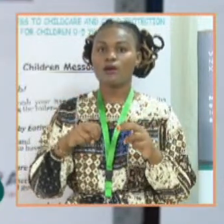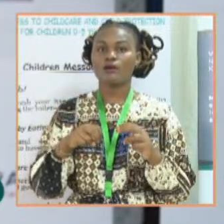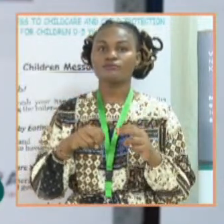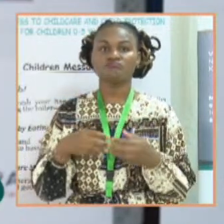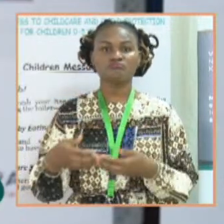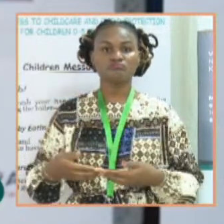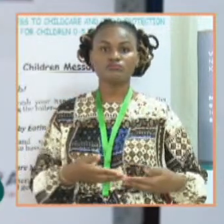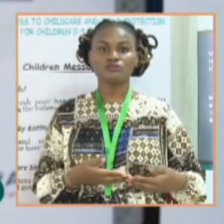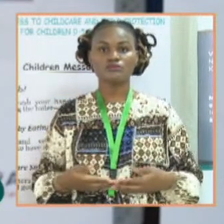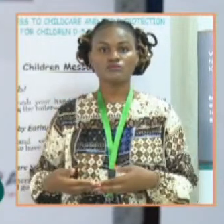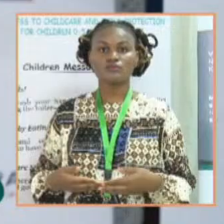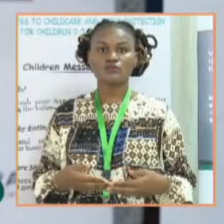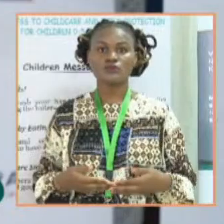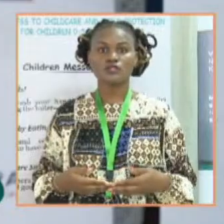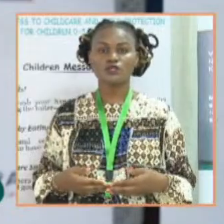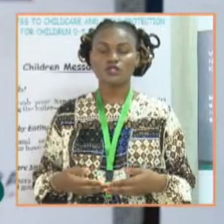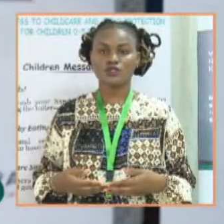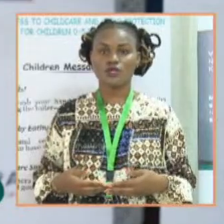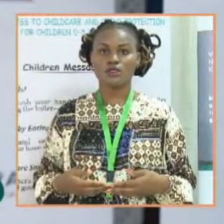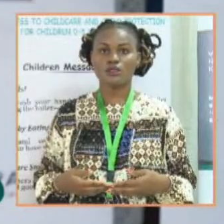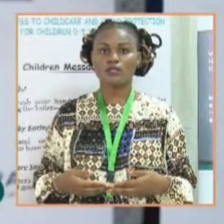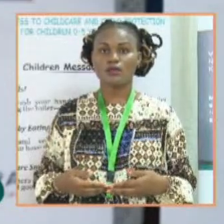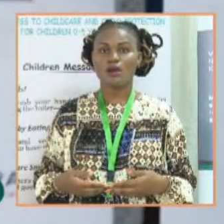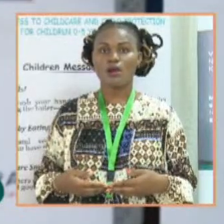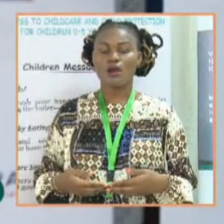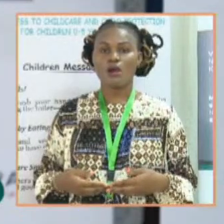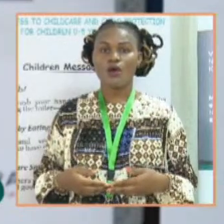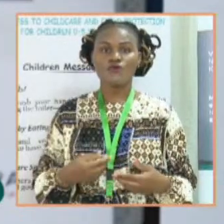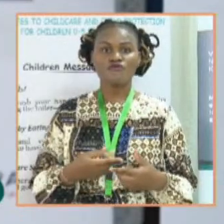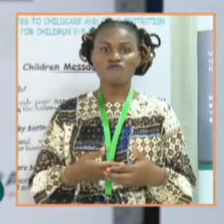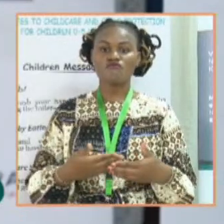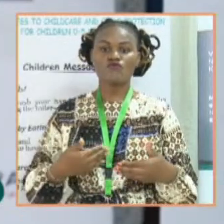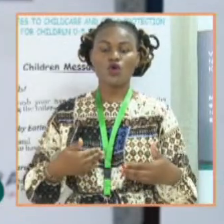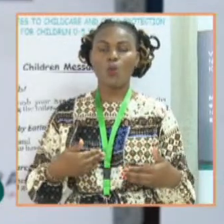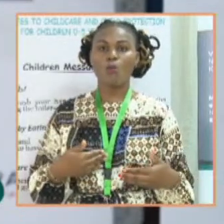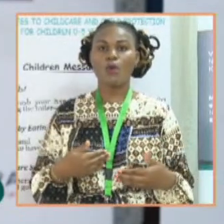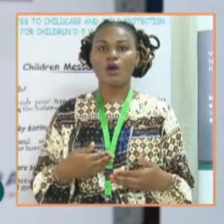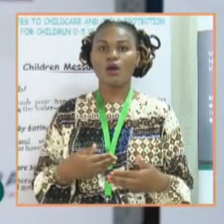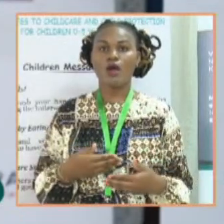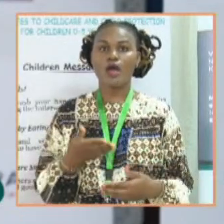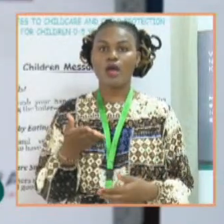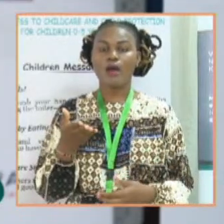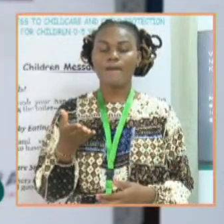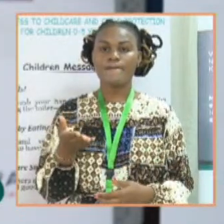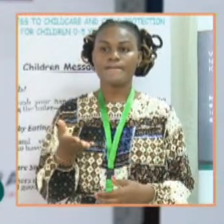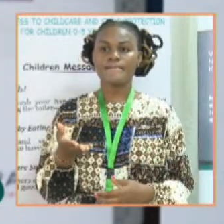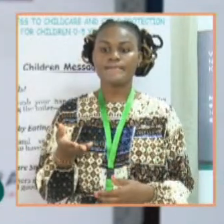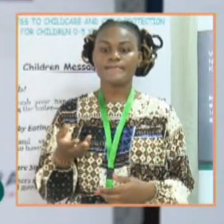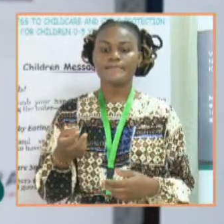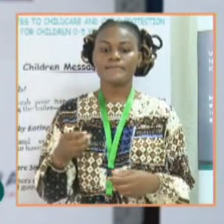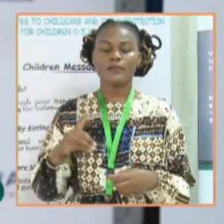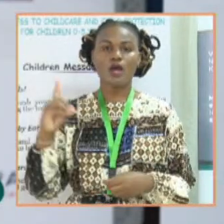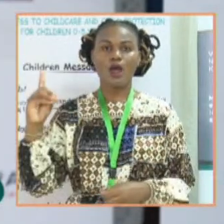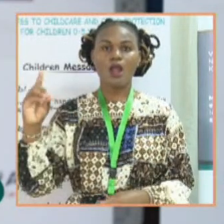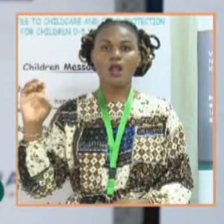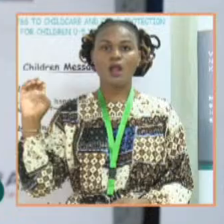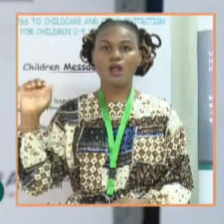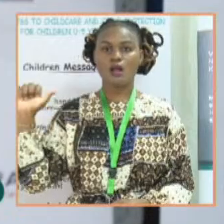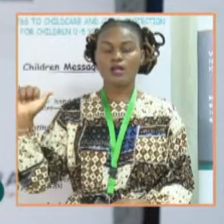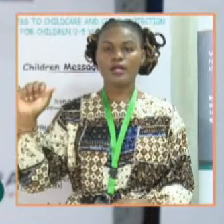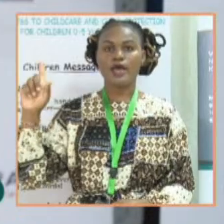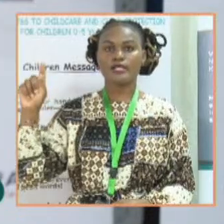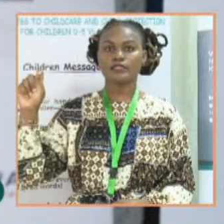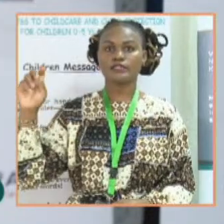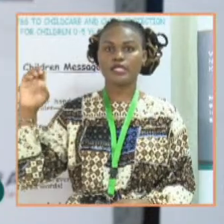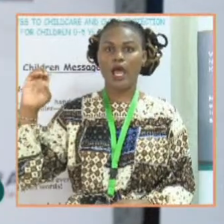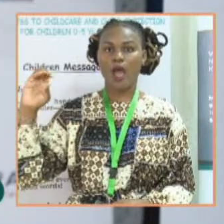children developmentally on track? From this finding on finance, on data, on governance?